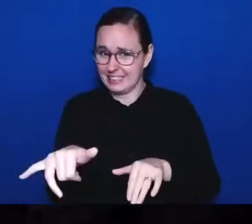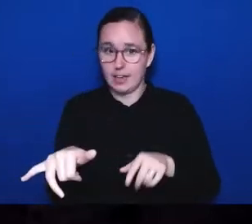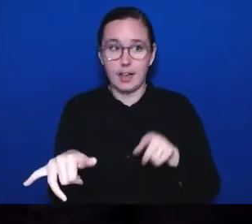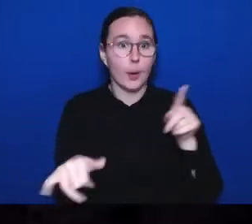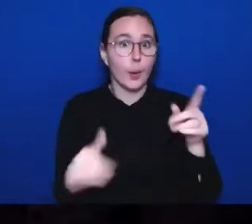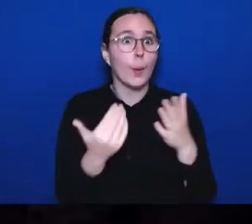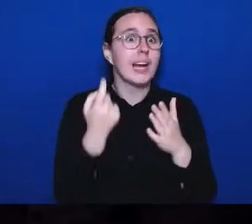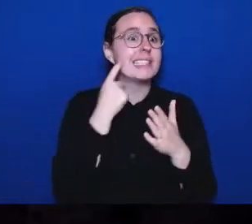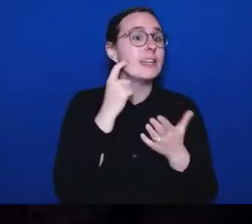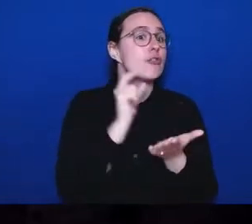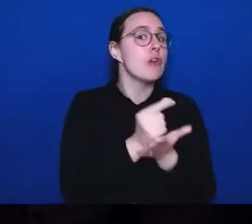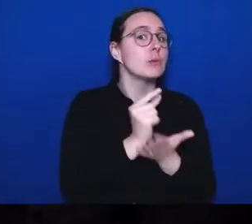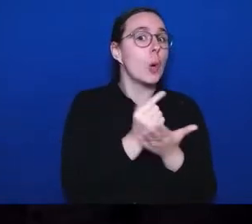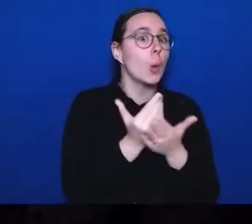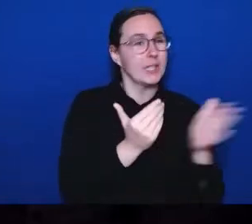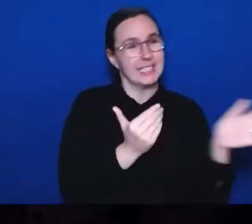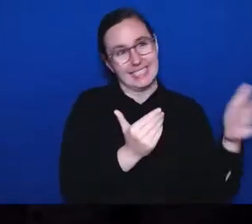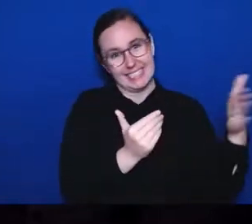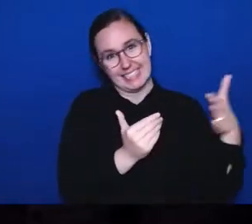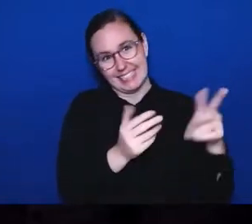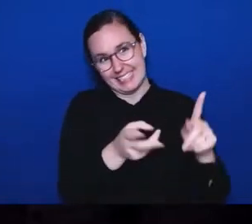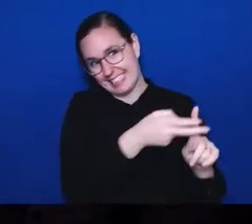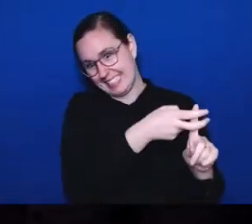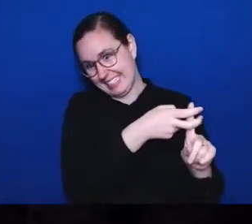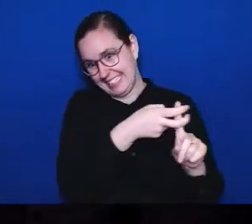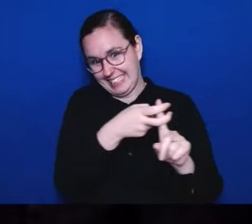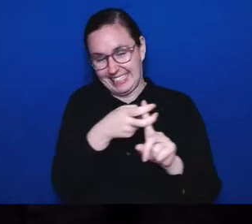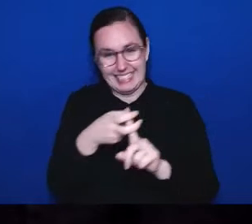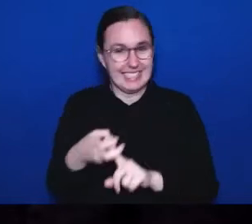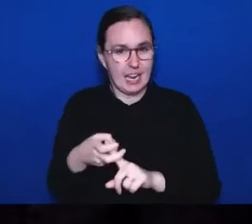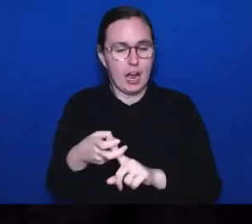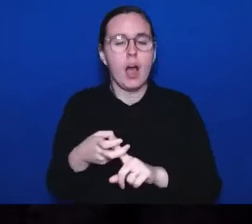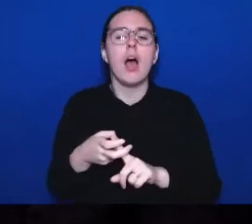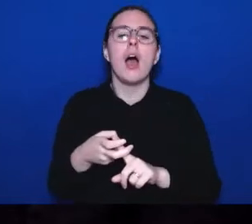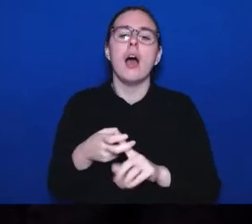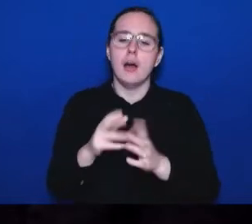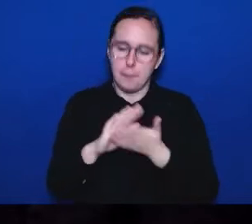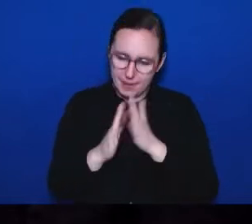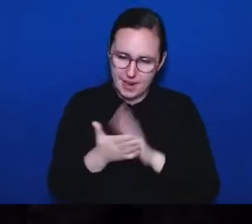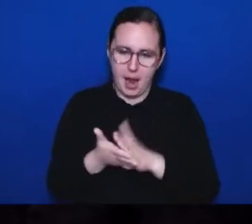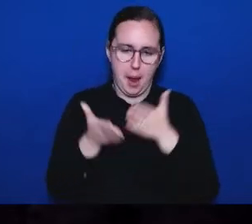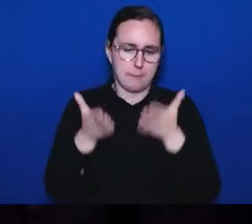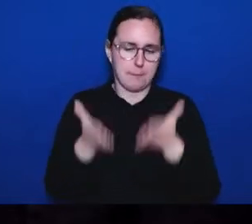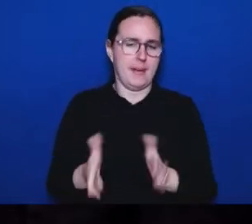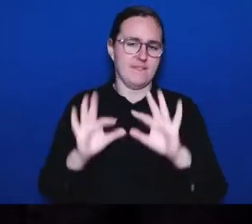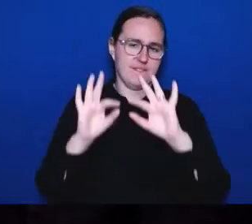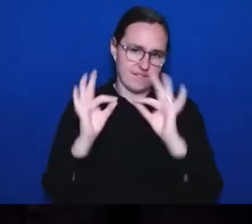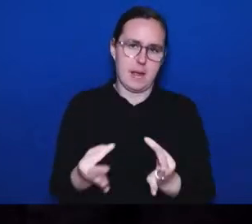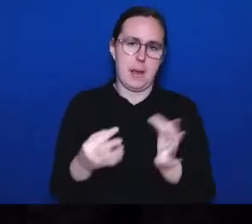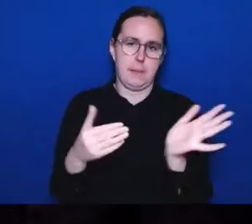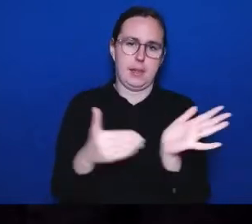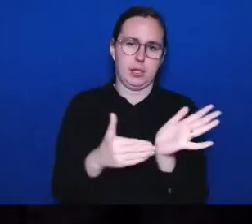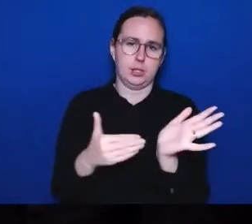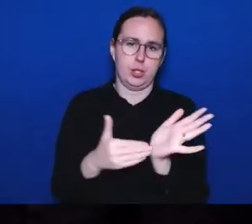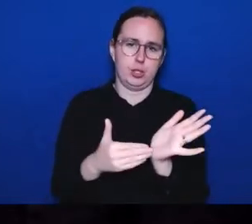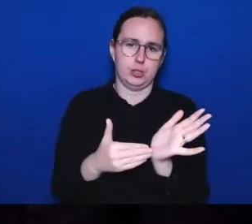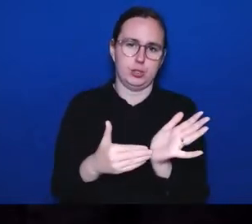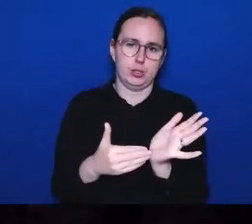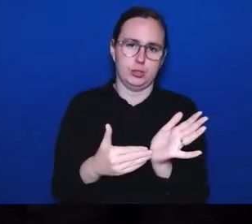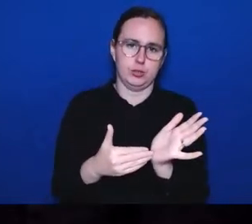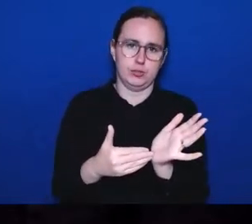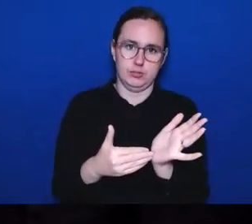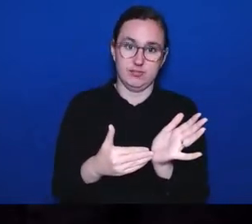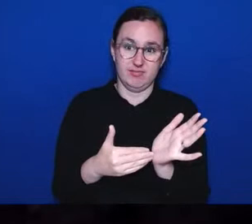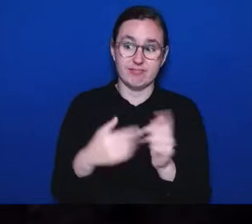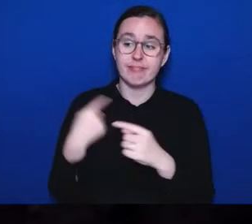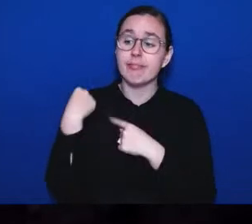or have them incentivized to go into residency to choose family medicine, because there's a different way of doing things. And we know